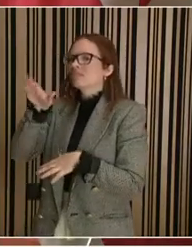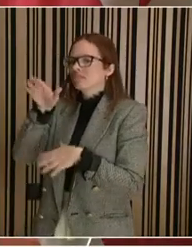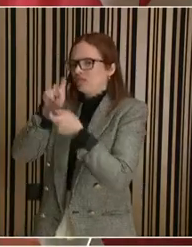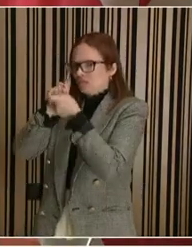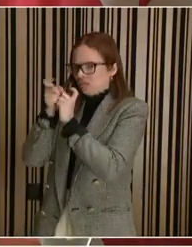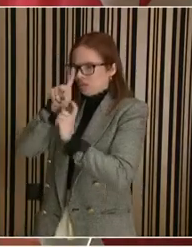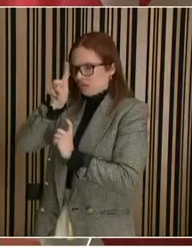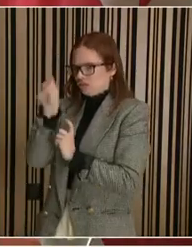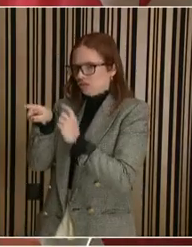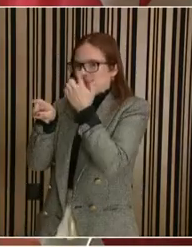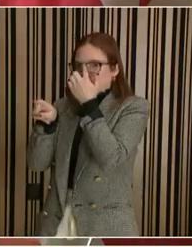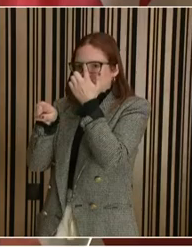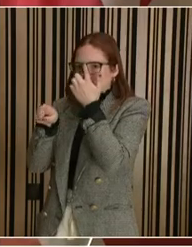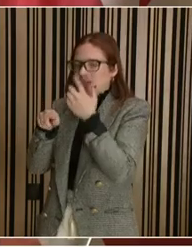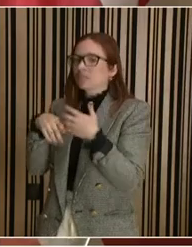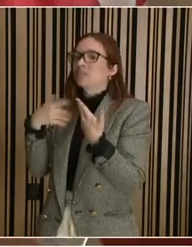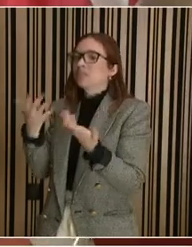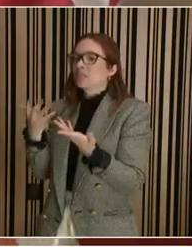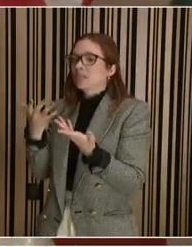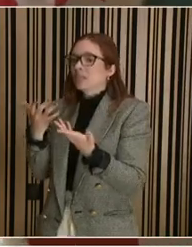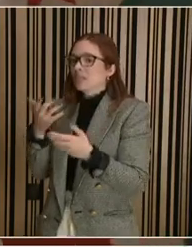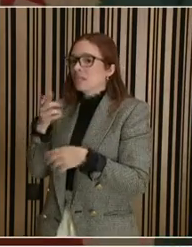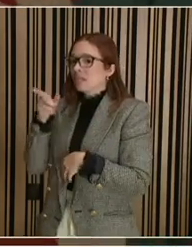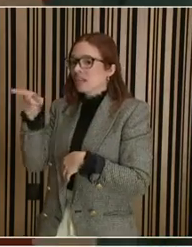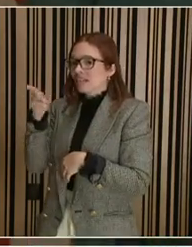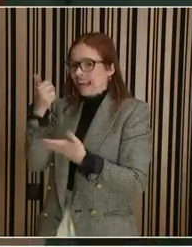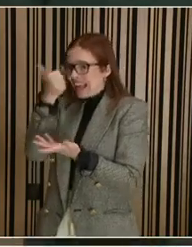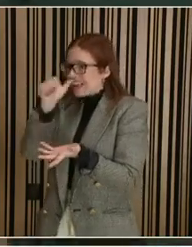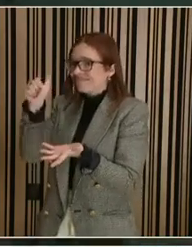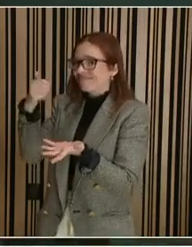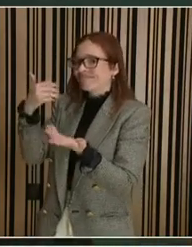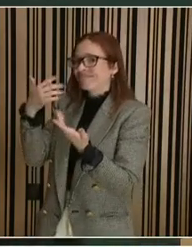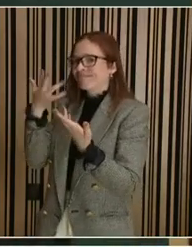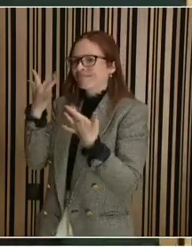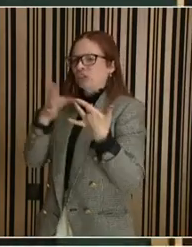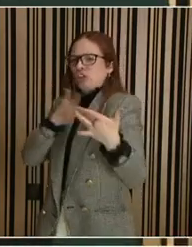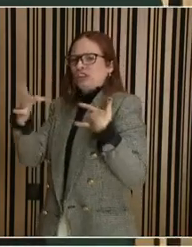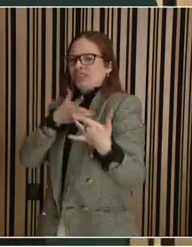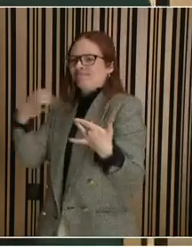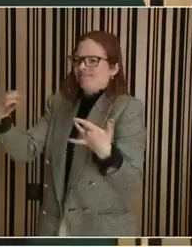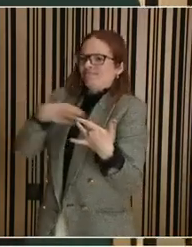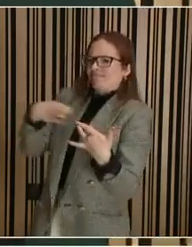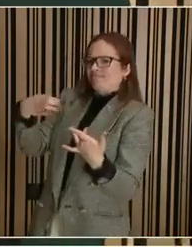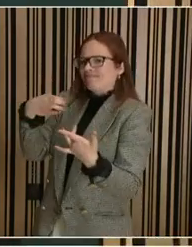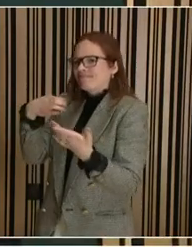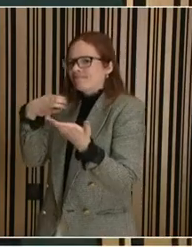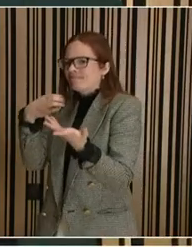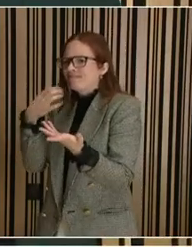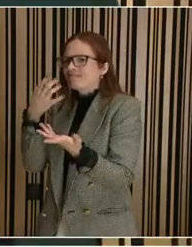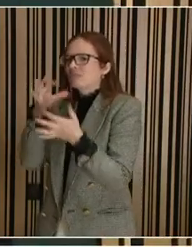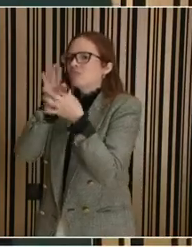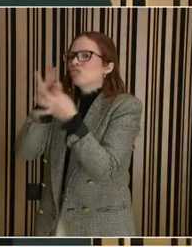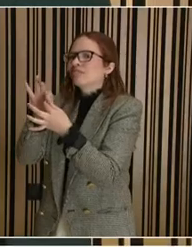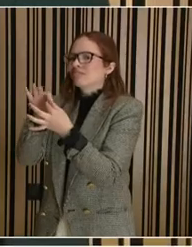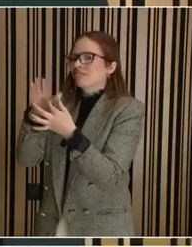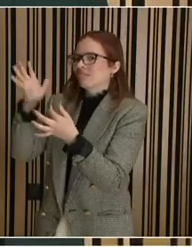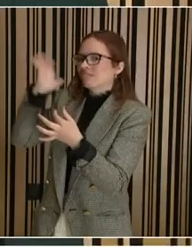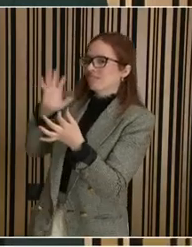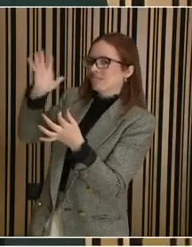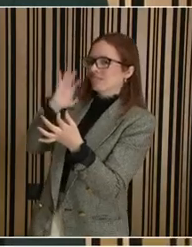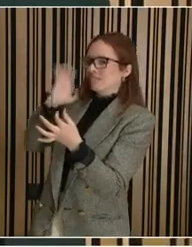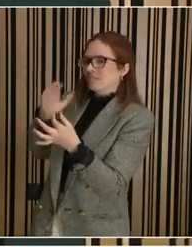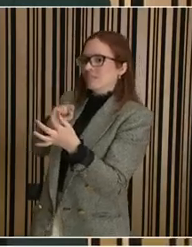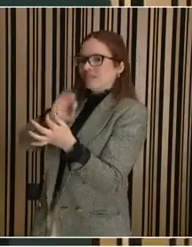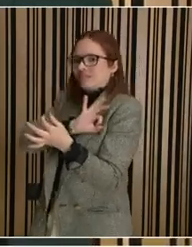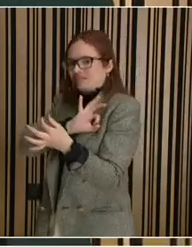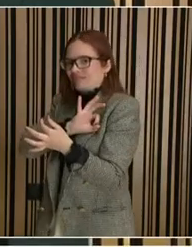Bowser, were you aware of any complaints, concerns, allegations considering your former chief of staff before this particular incident